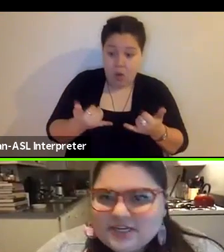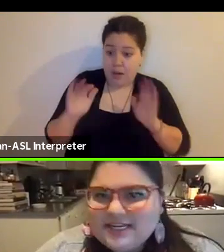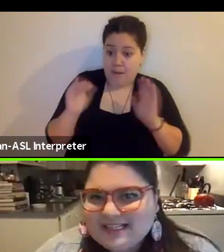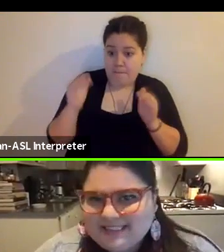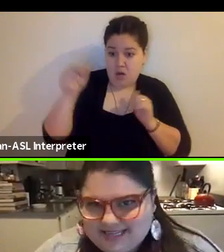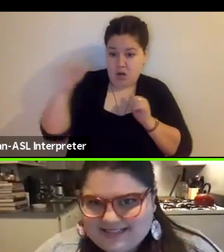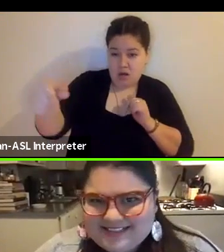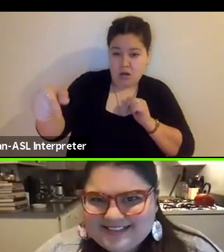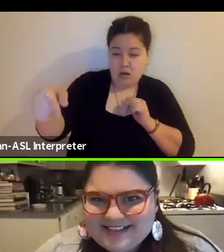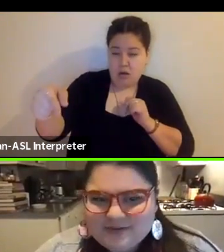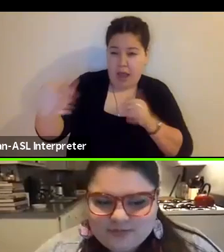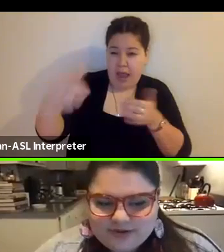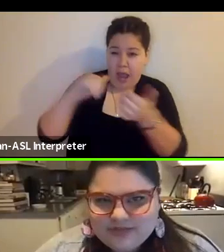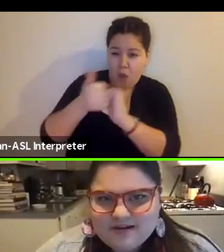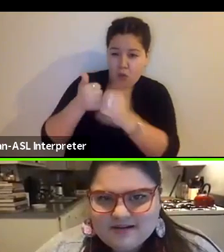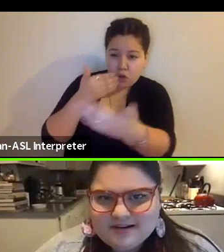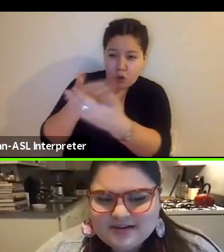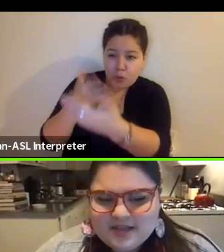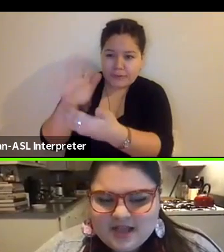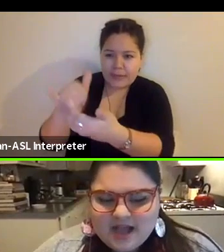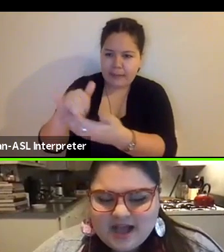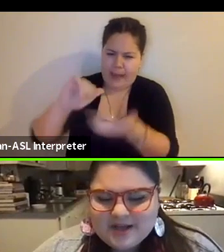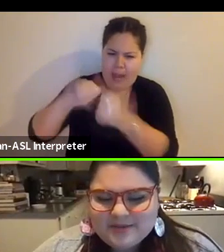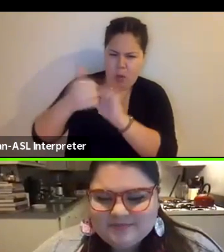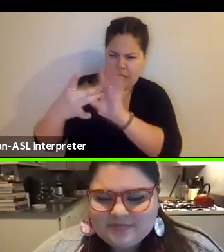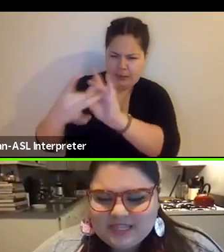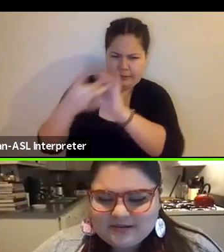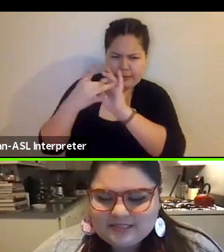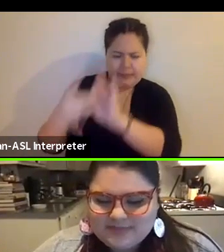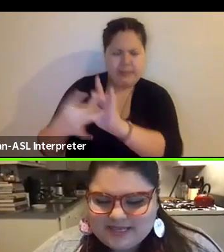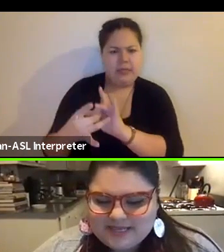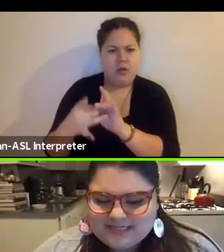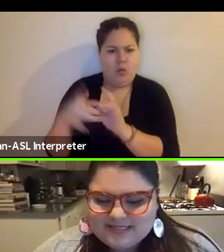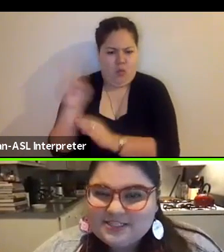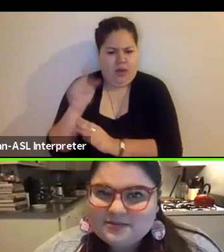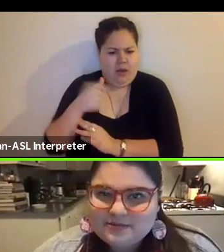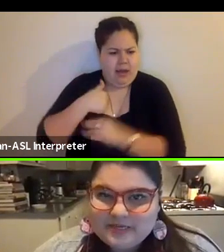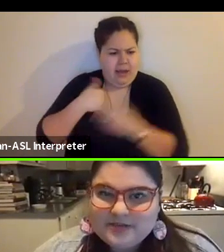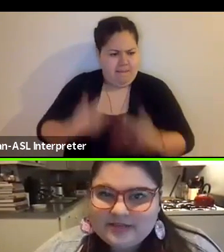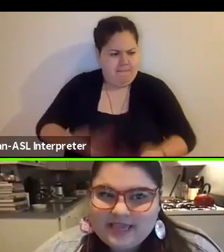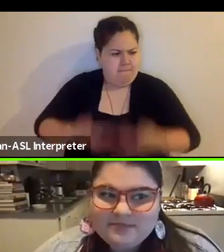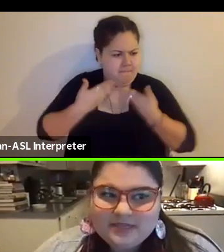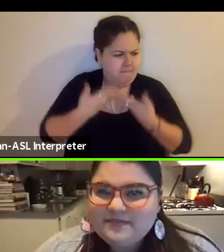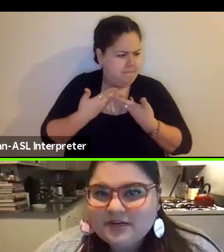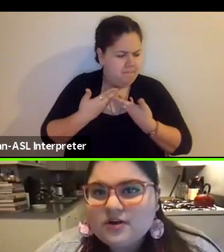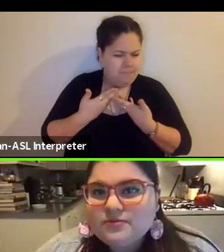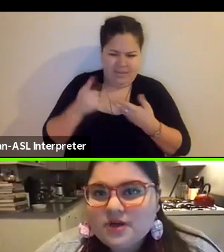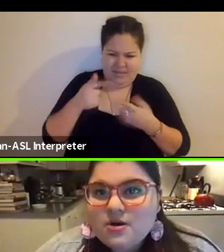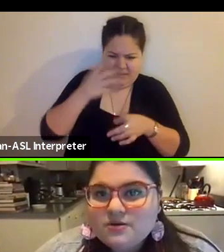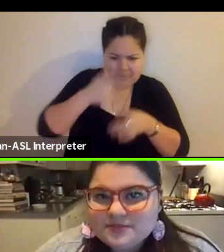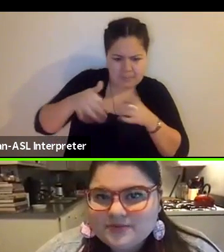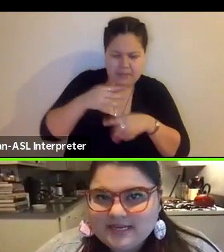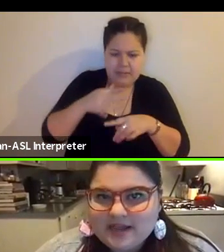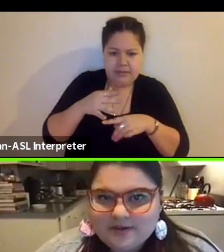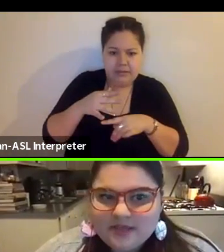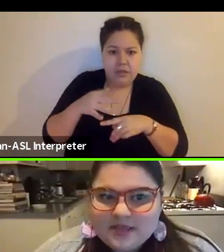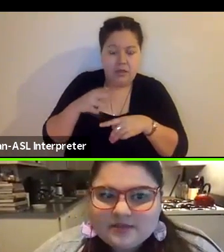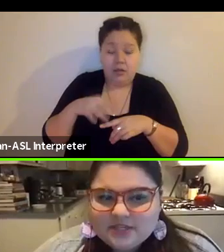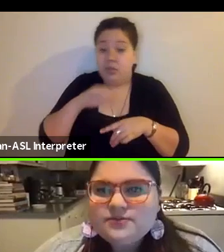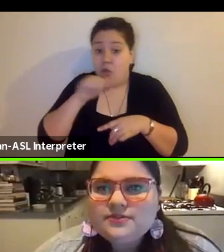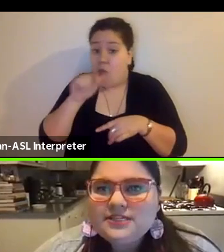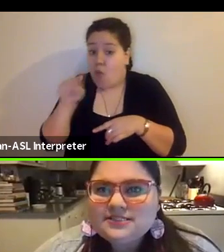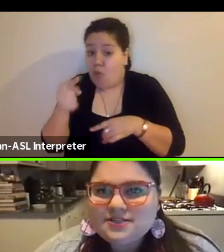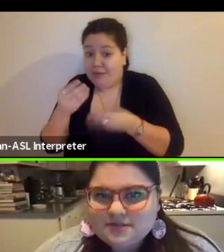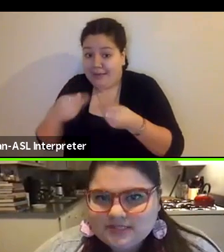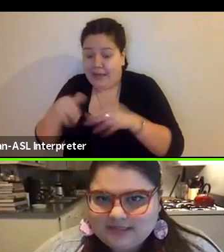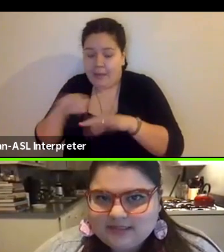the interconnectedness of where we are in our spaces, not just where we create, but even in our own homes right now. And we